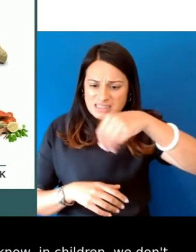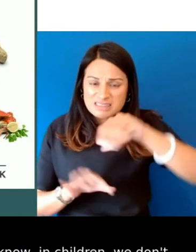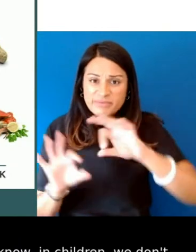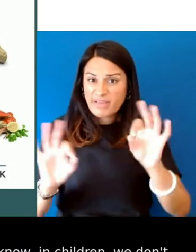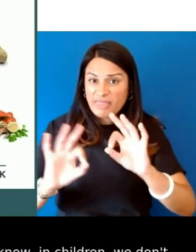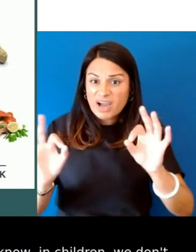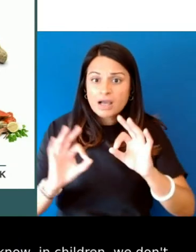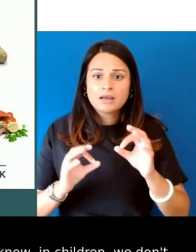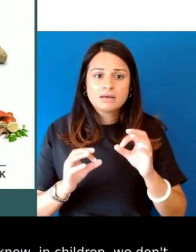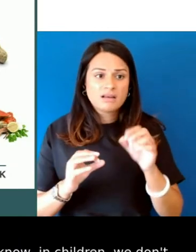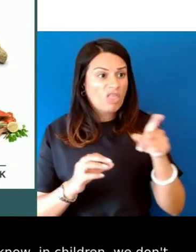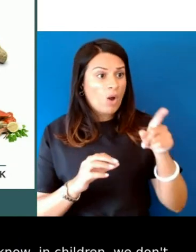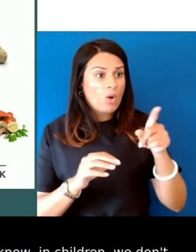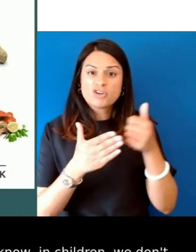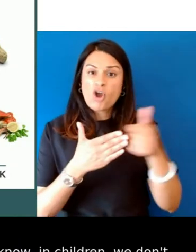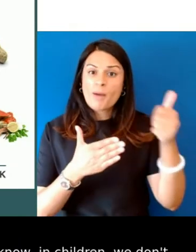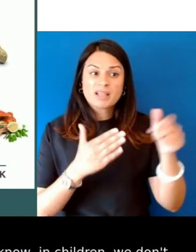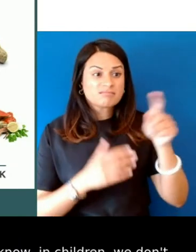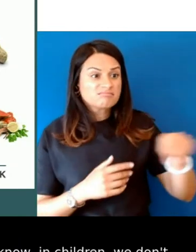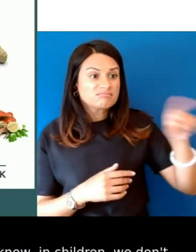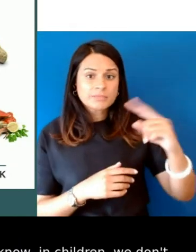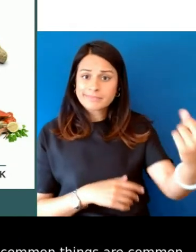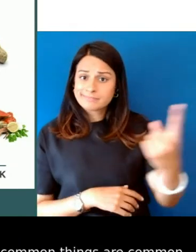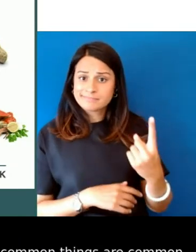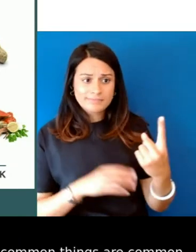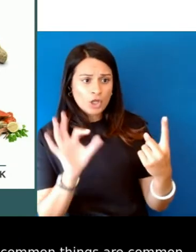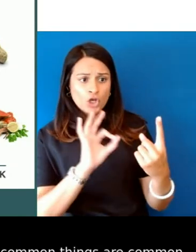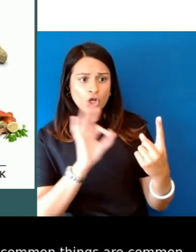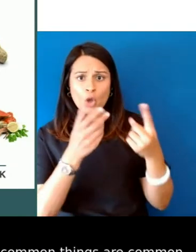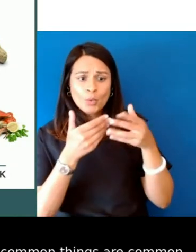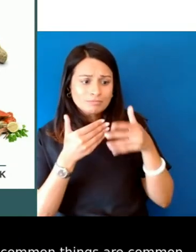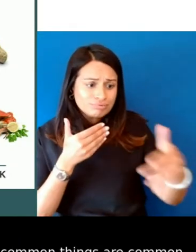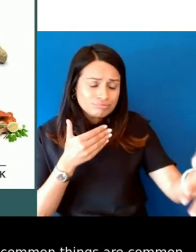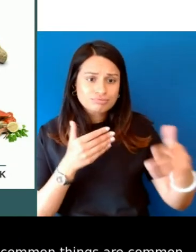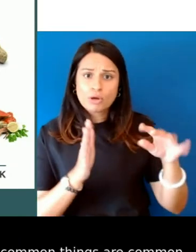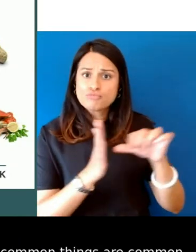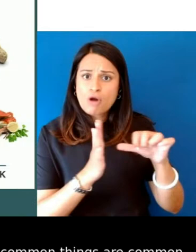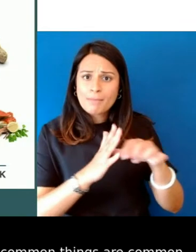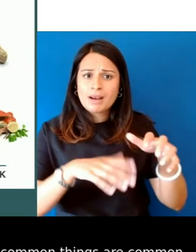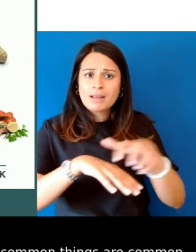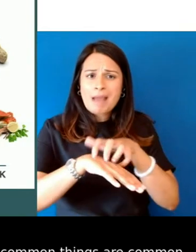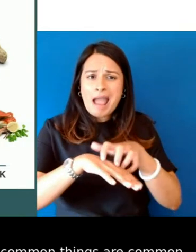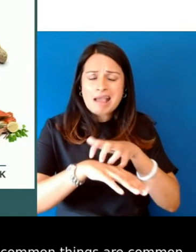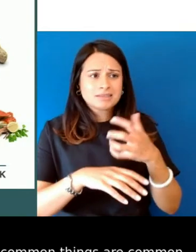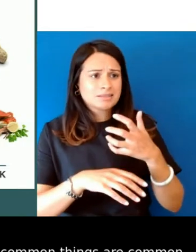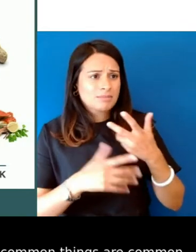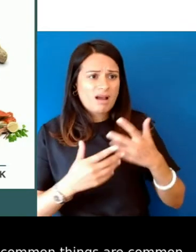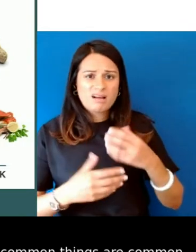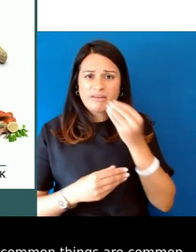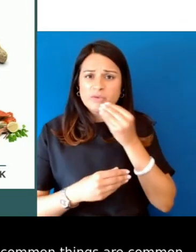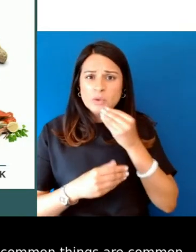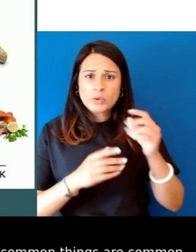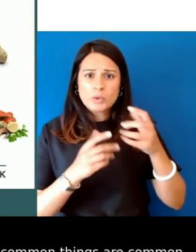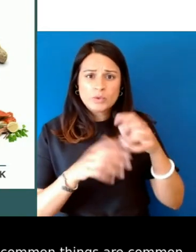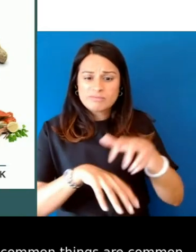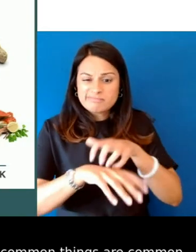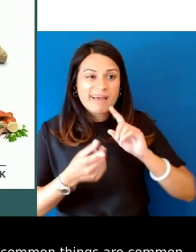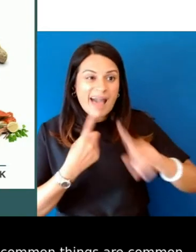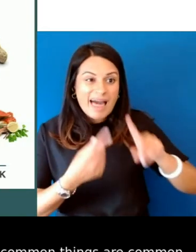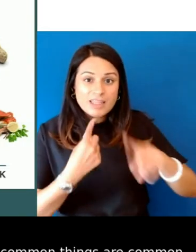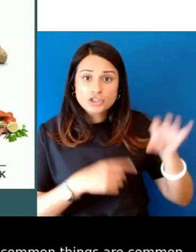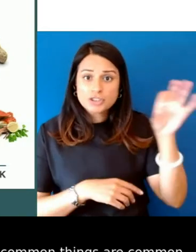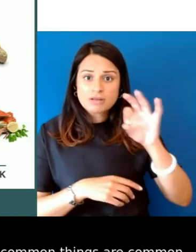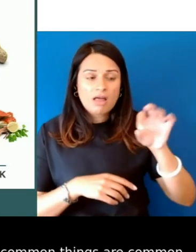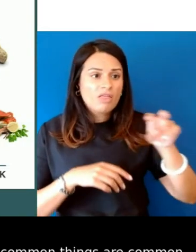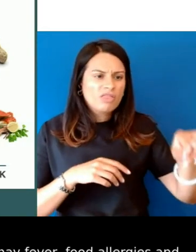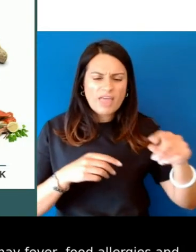common if somebody's coming in with no history of problems of x marathon hay fever food allergies and they're looking through random packets